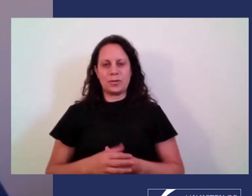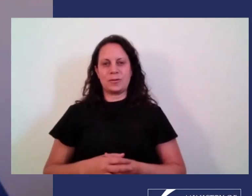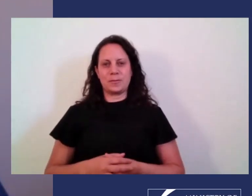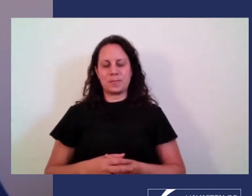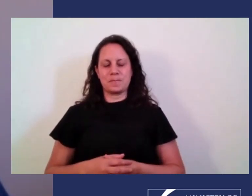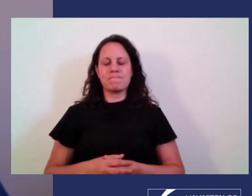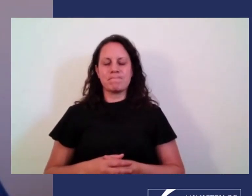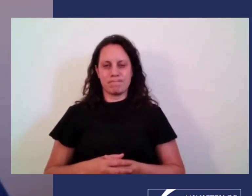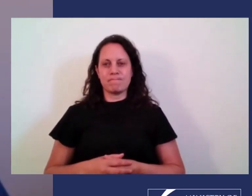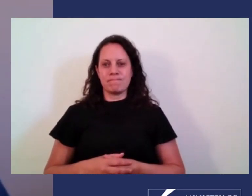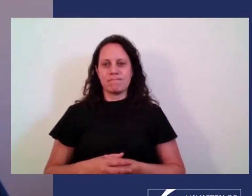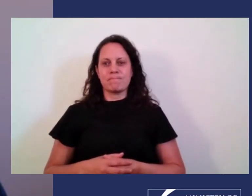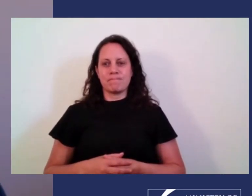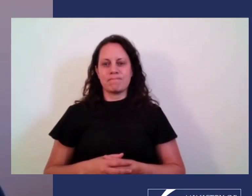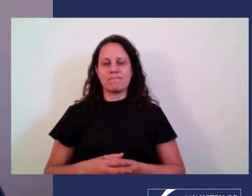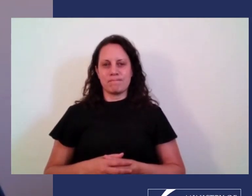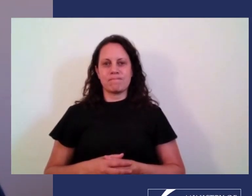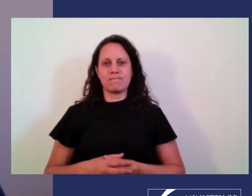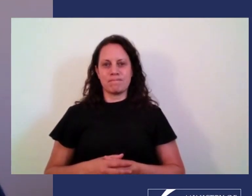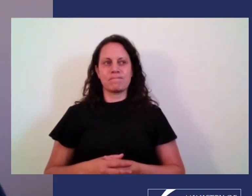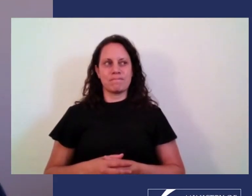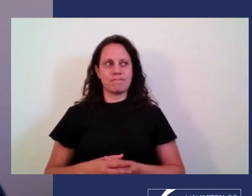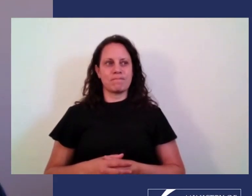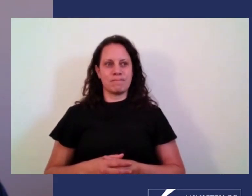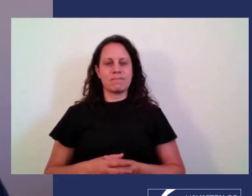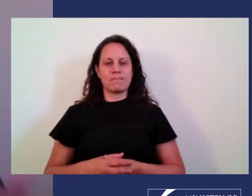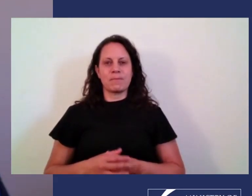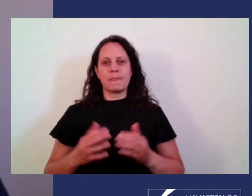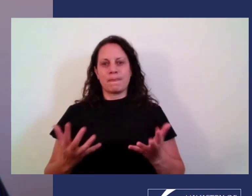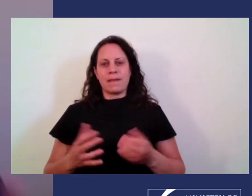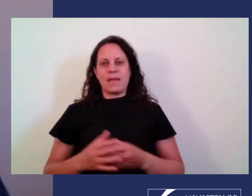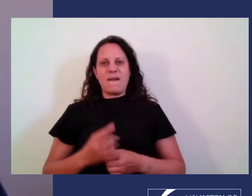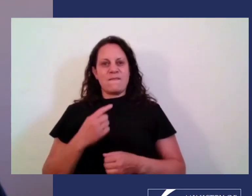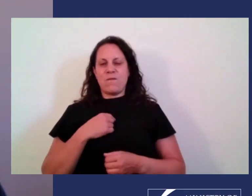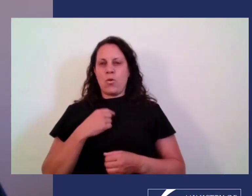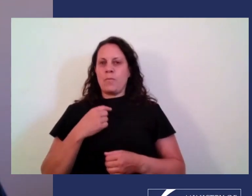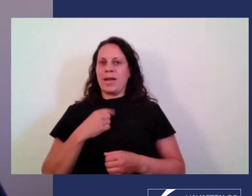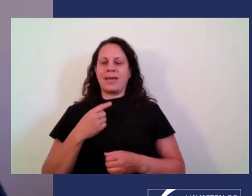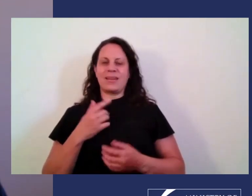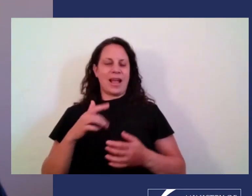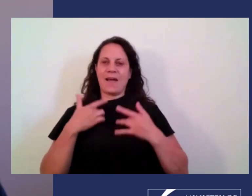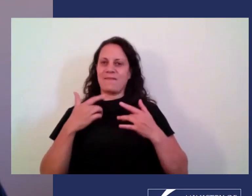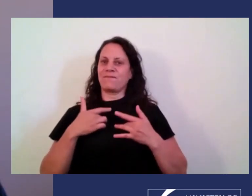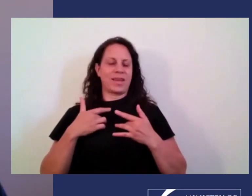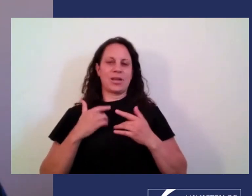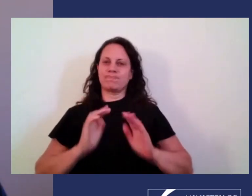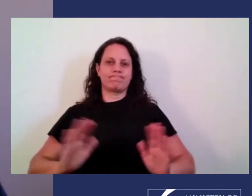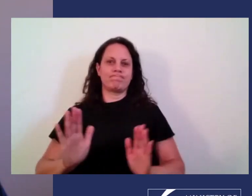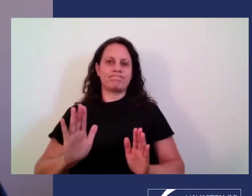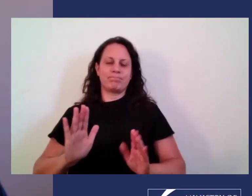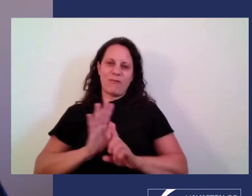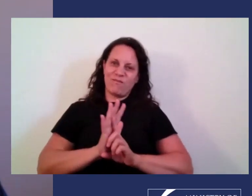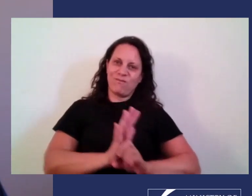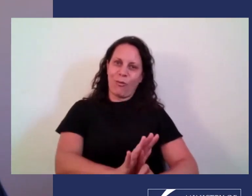Yeah, I mean, ultimately, I'm really don't support forcing anybody, and I do think that we need to